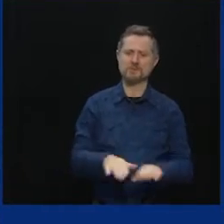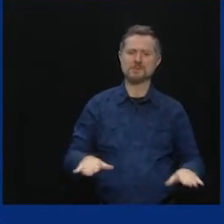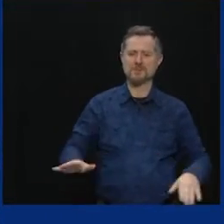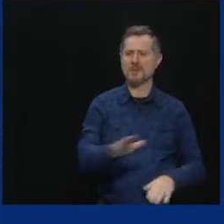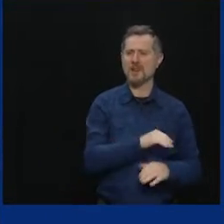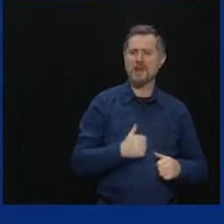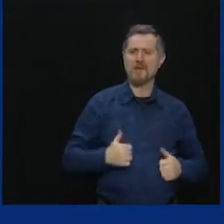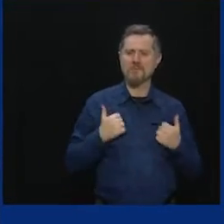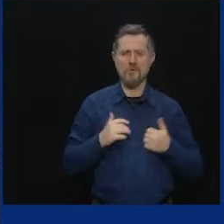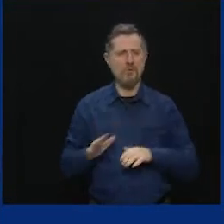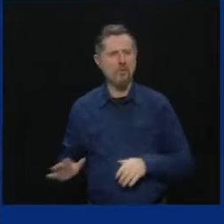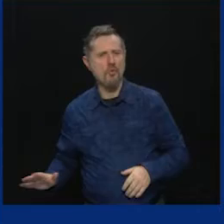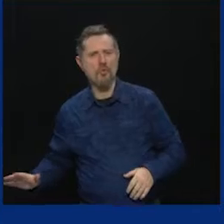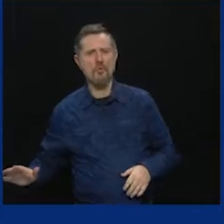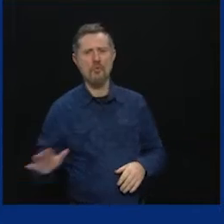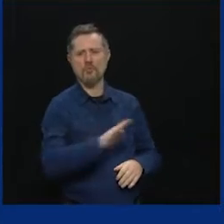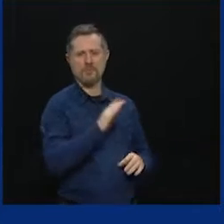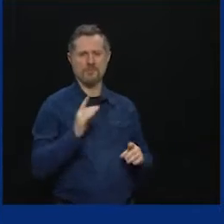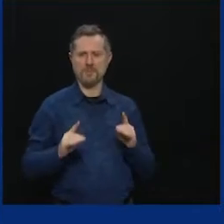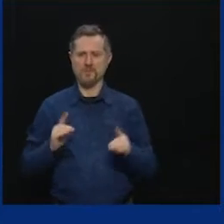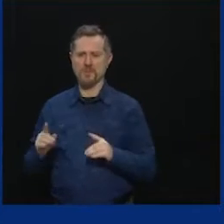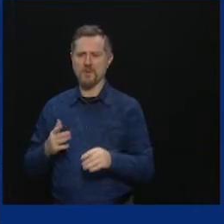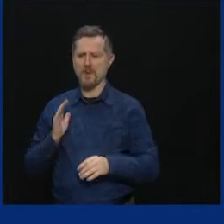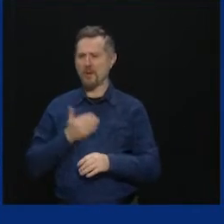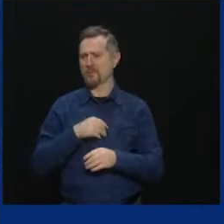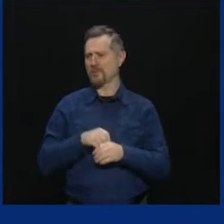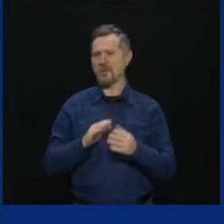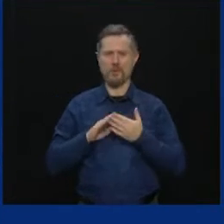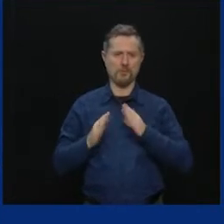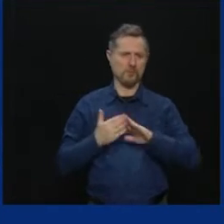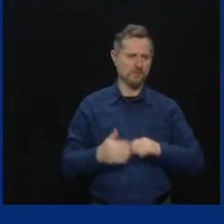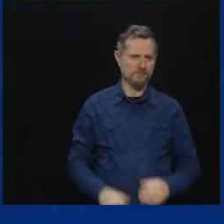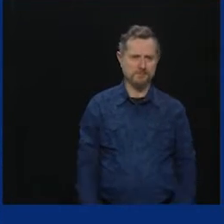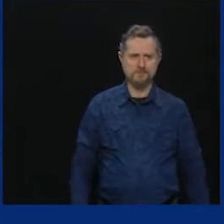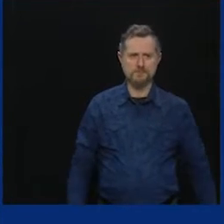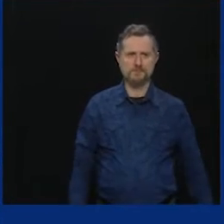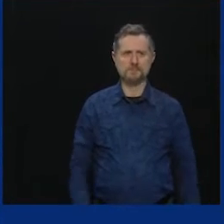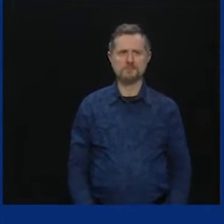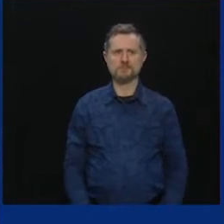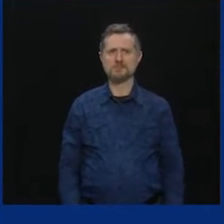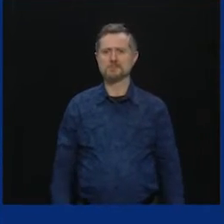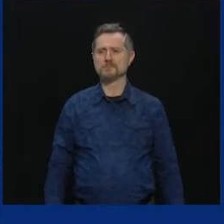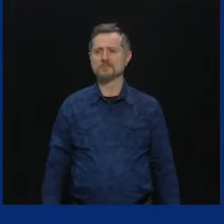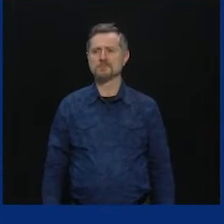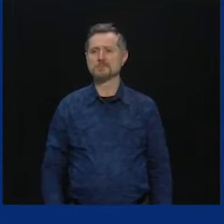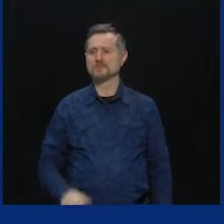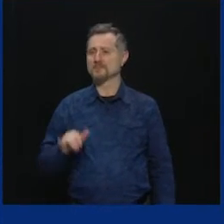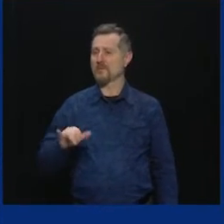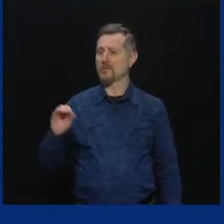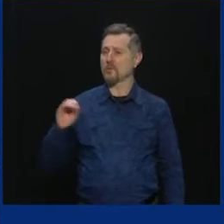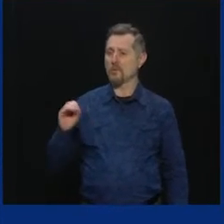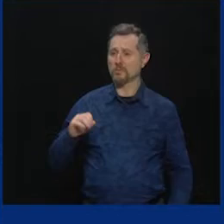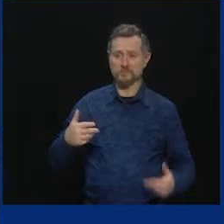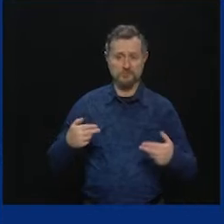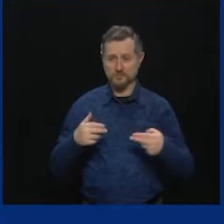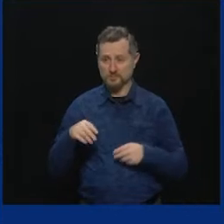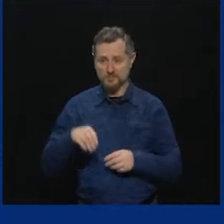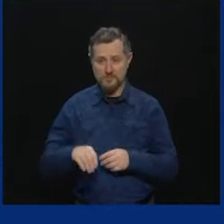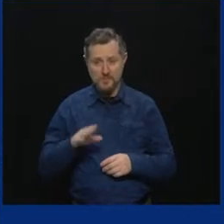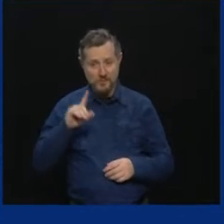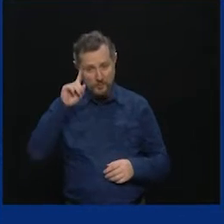every single person in our communities. If there are no gun deaths in Bronxville